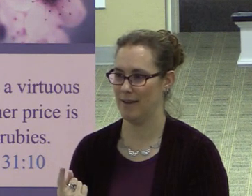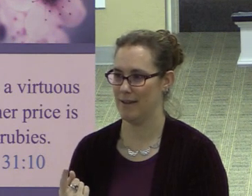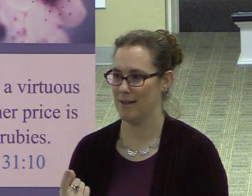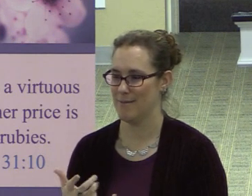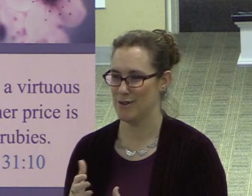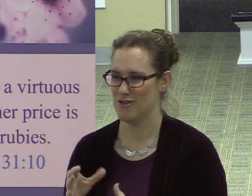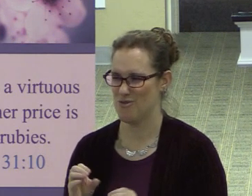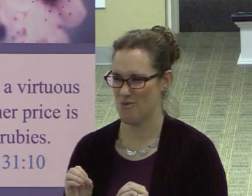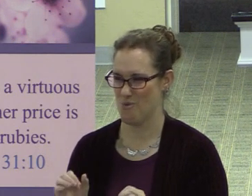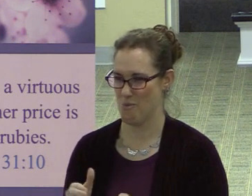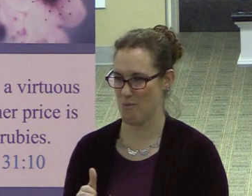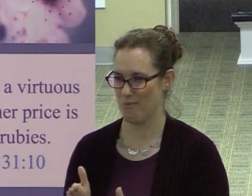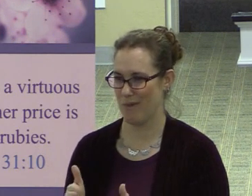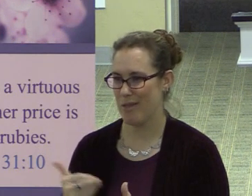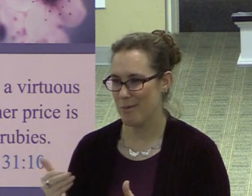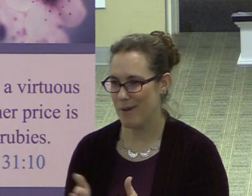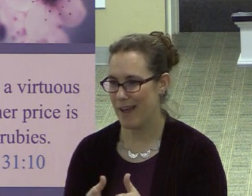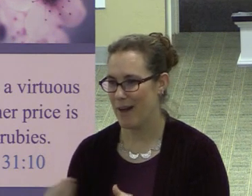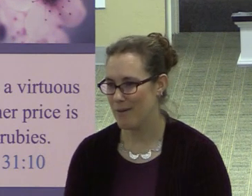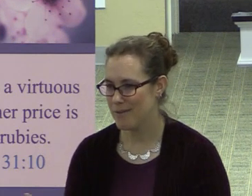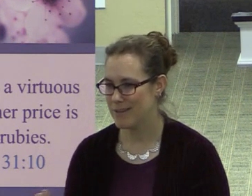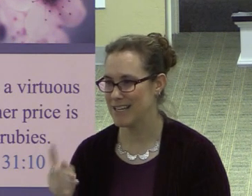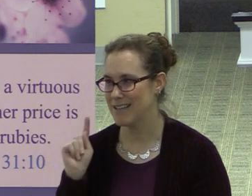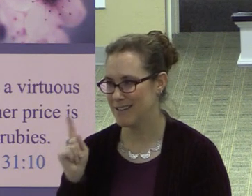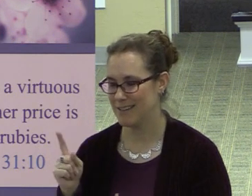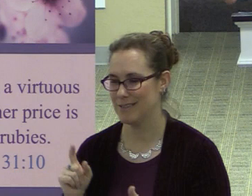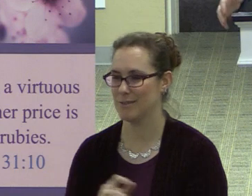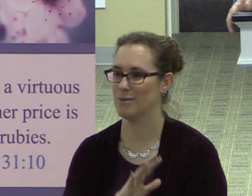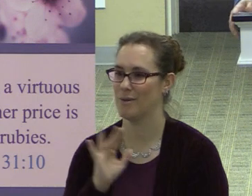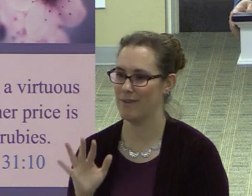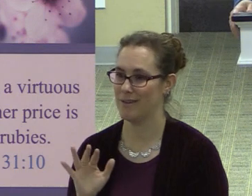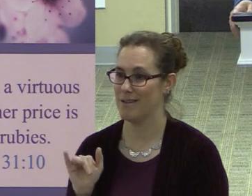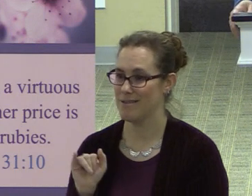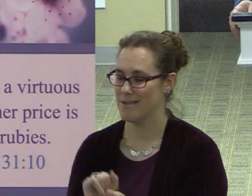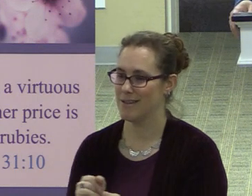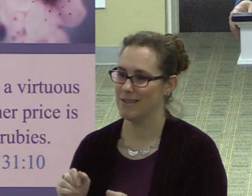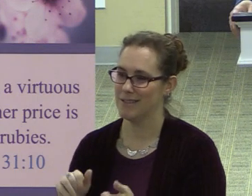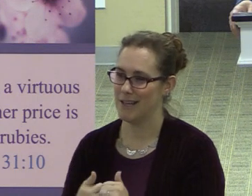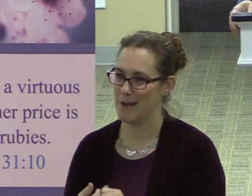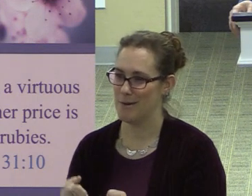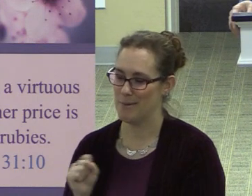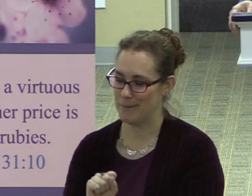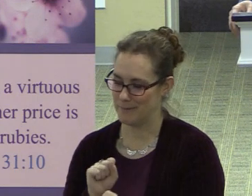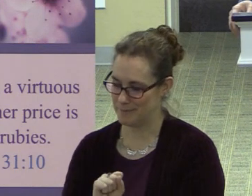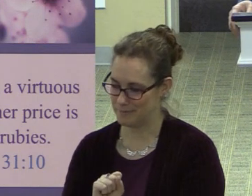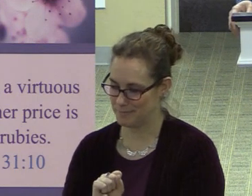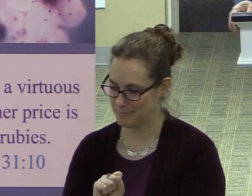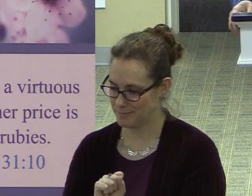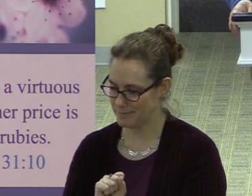seemed to be no way out, he is glorified. That's how that works.